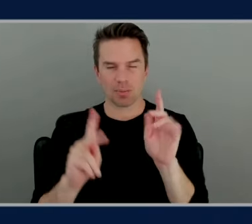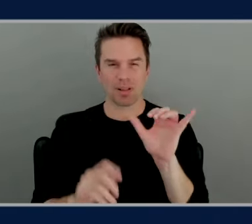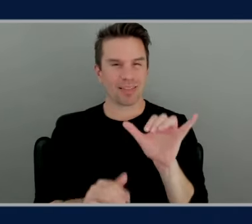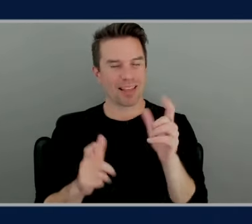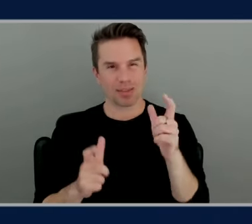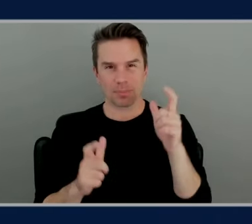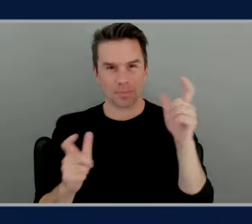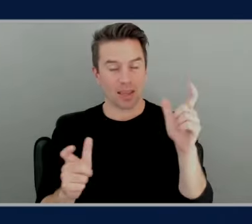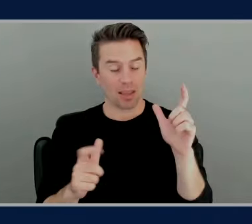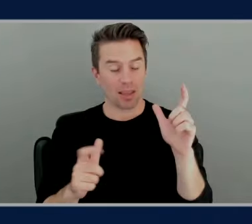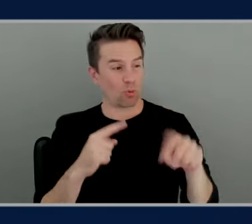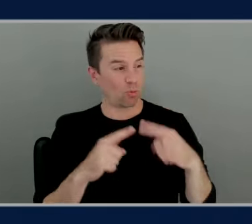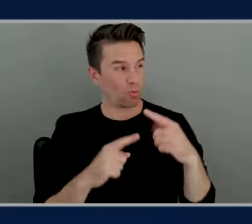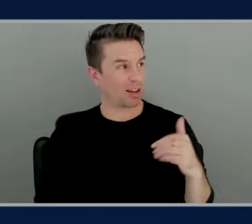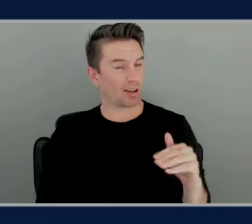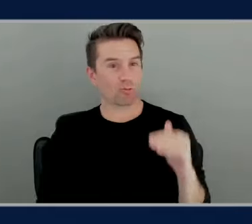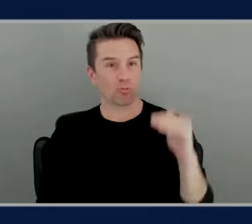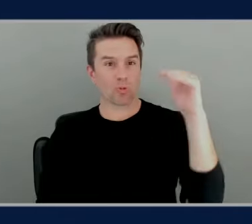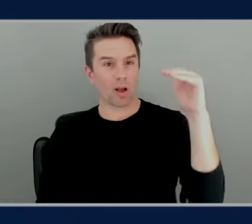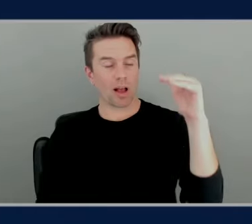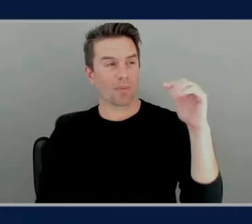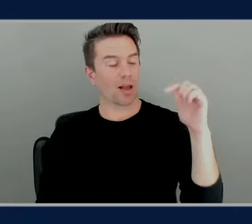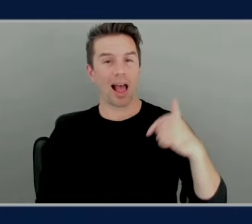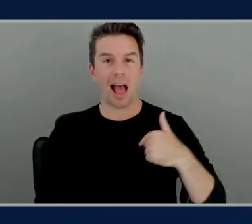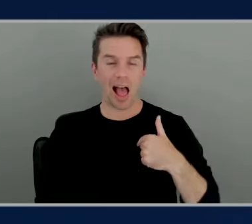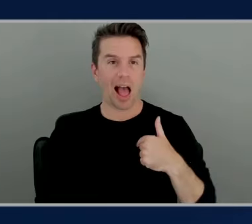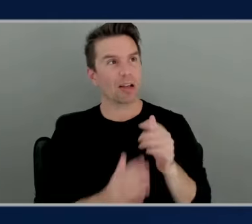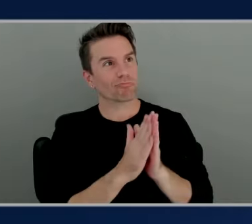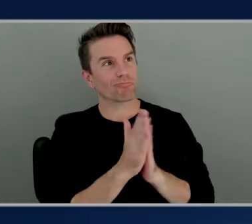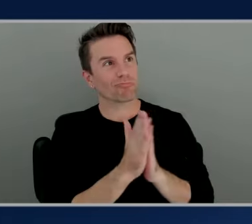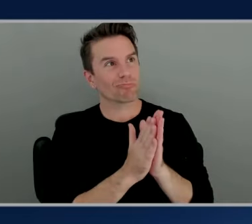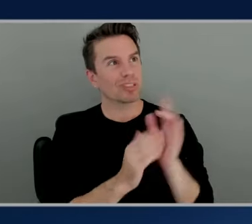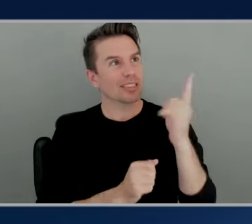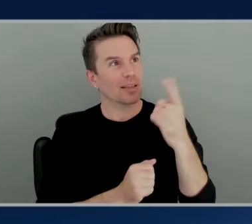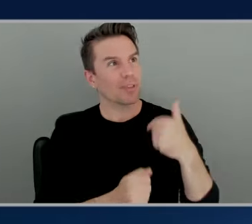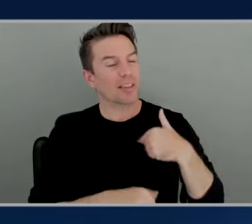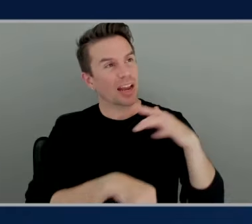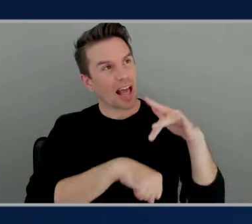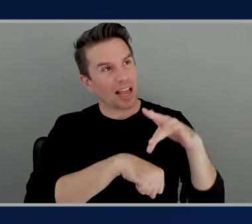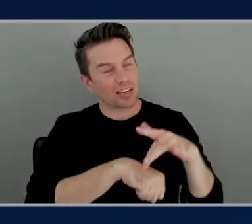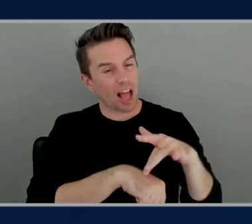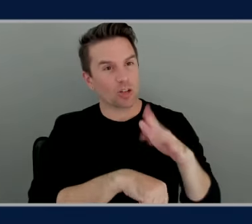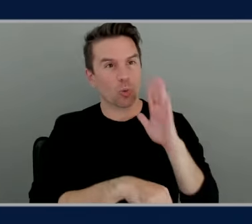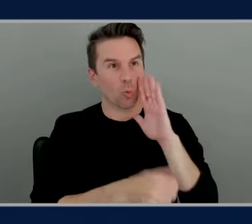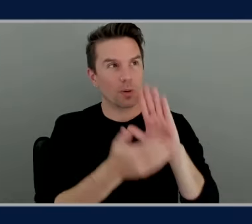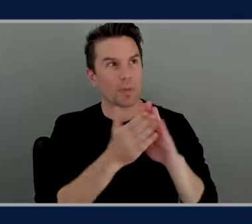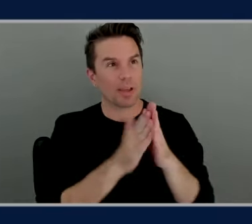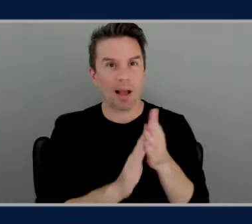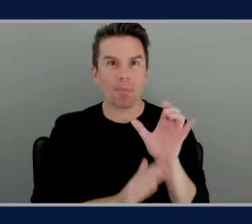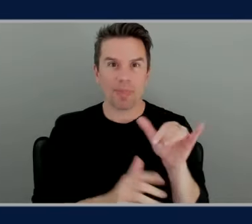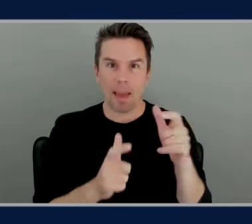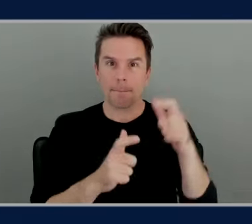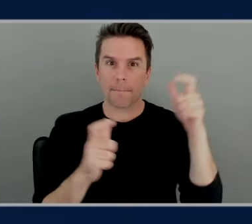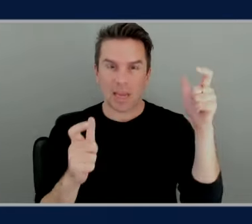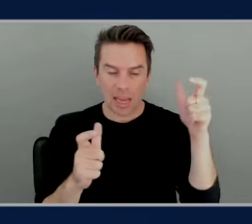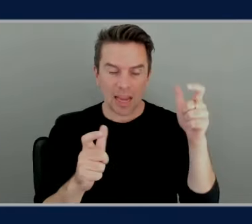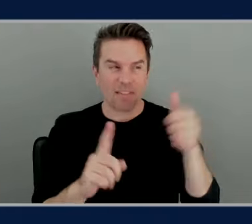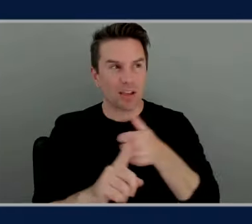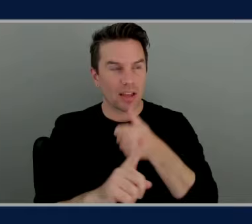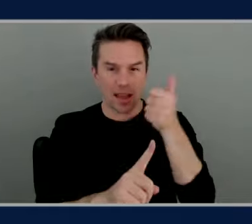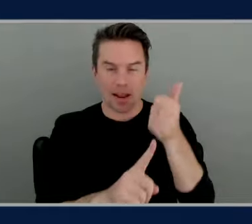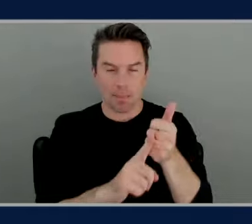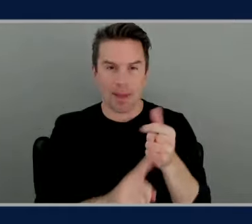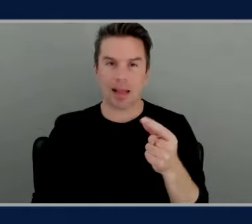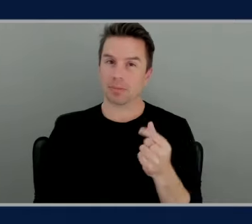aspire that something that I touch, something that big, that important, was that impactful to folks. I got to say, I'm a little green with envy over here because